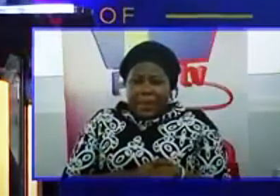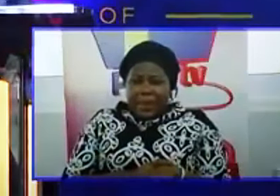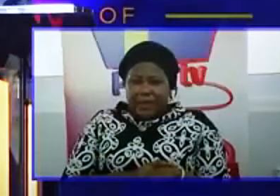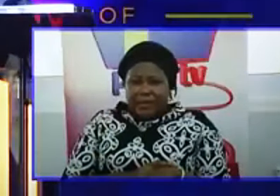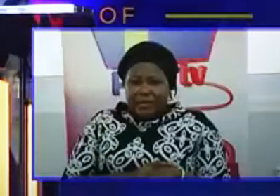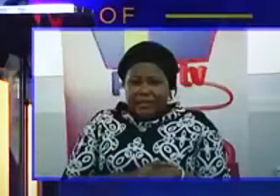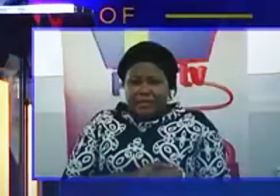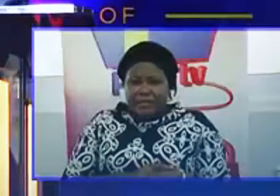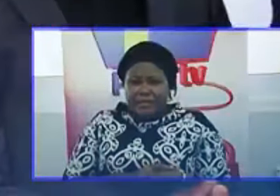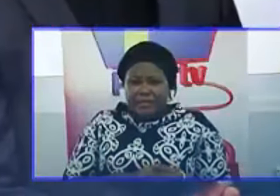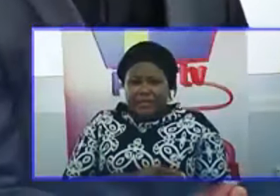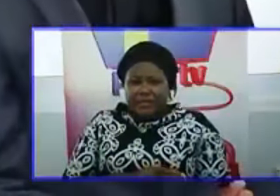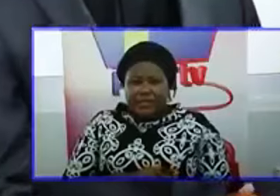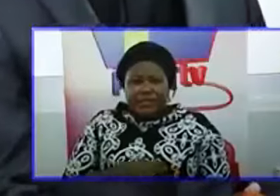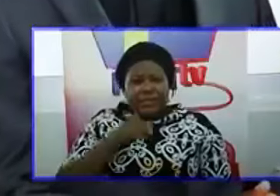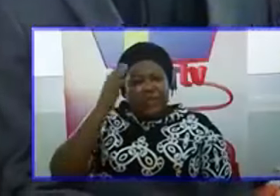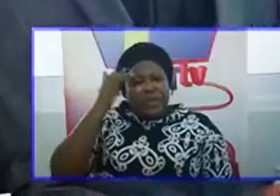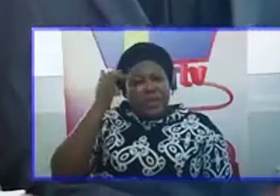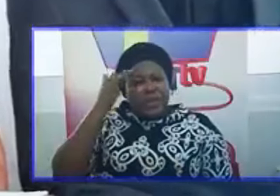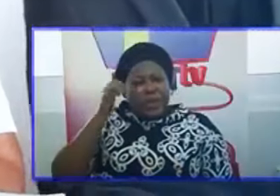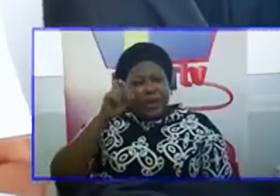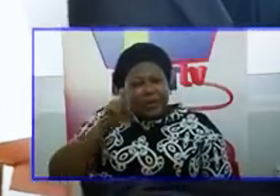Why do we need to seize opportunity?